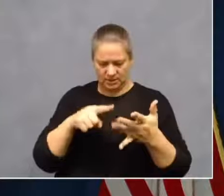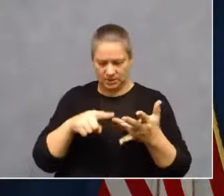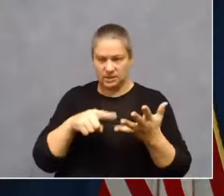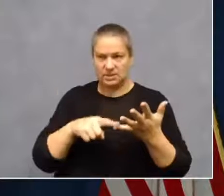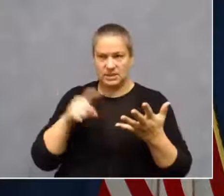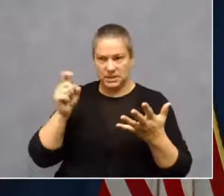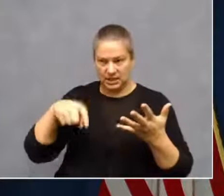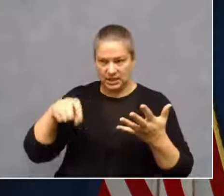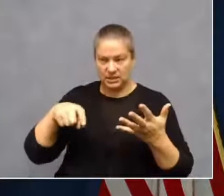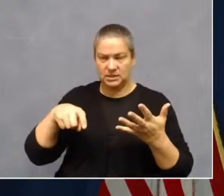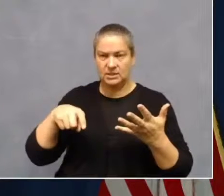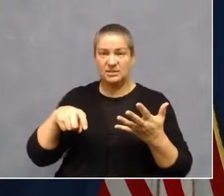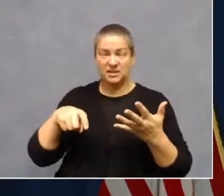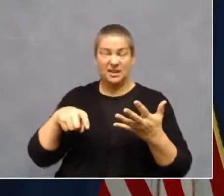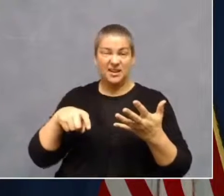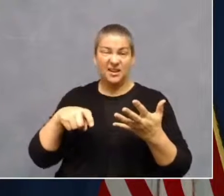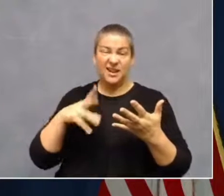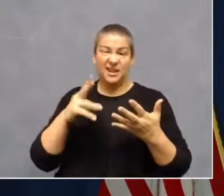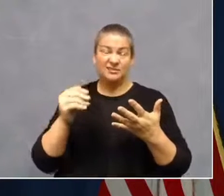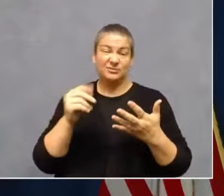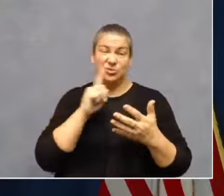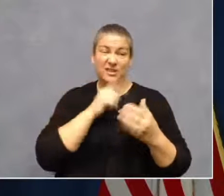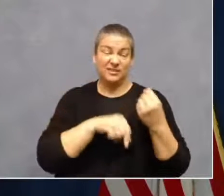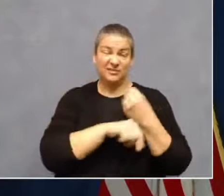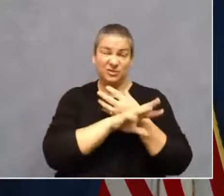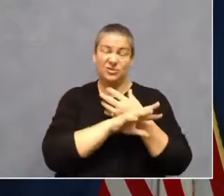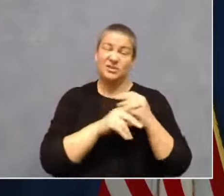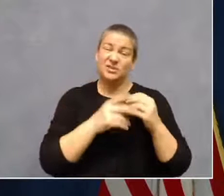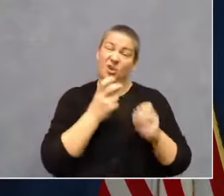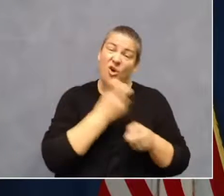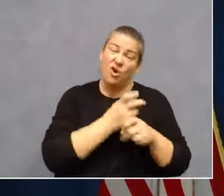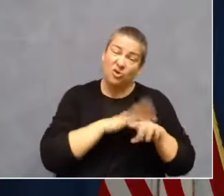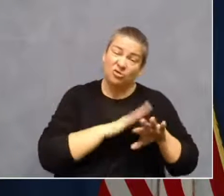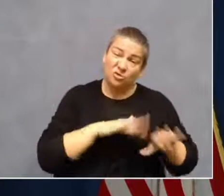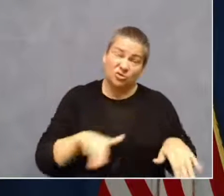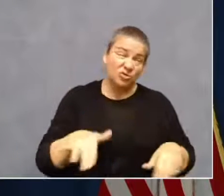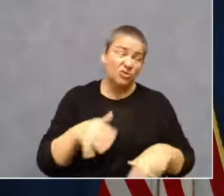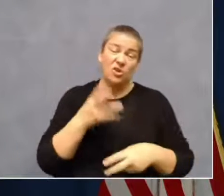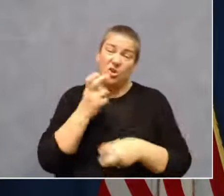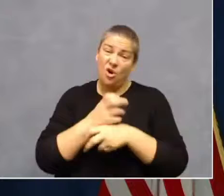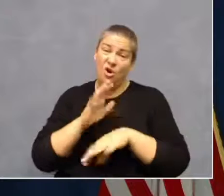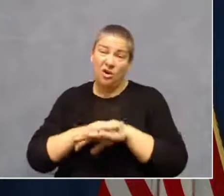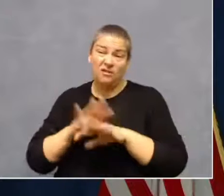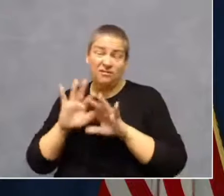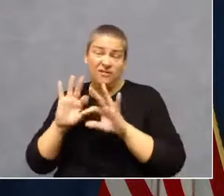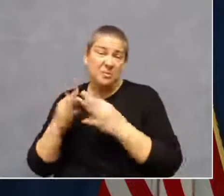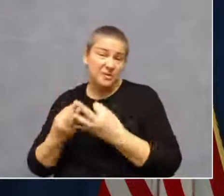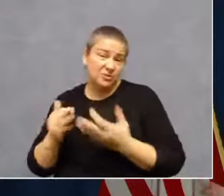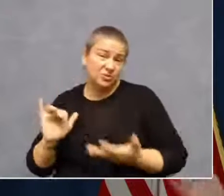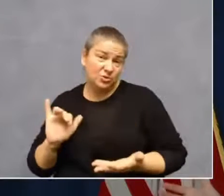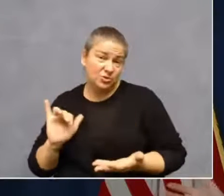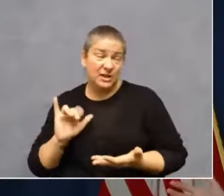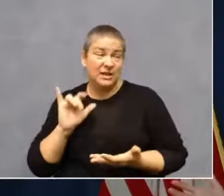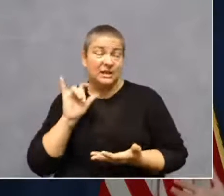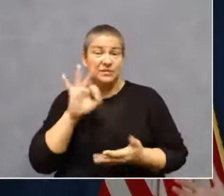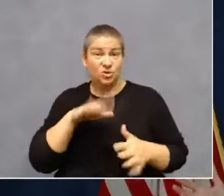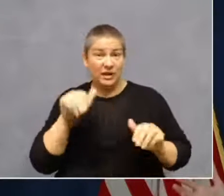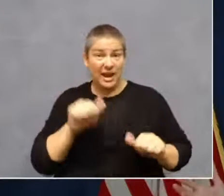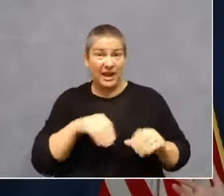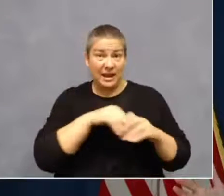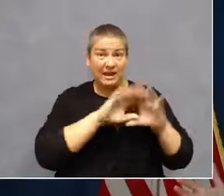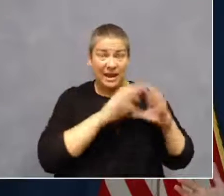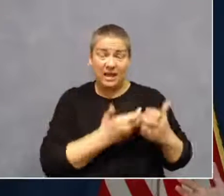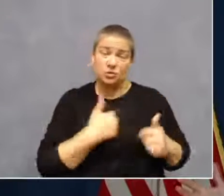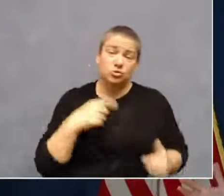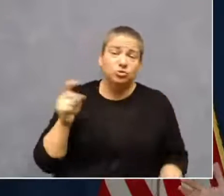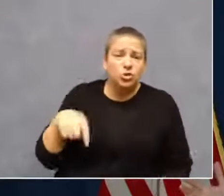learning is hard on the child, on families, and that if we can get people in the classroom, we should. And what we've developed is a